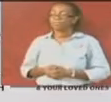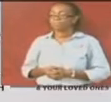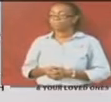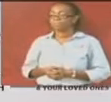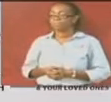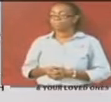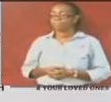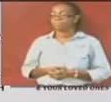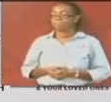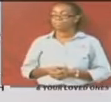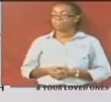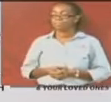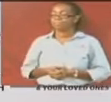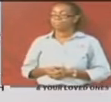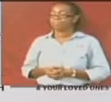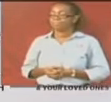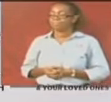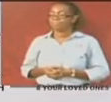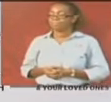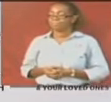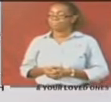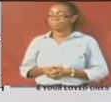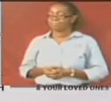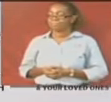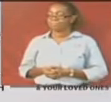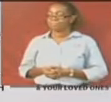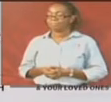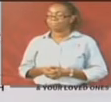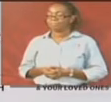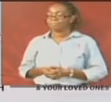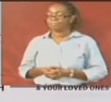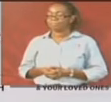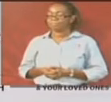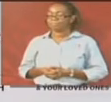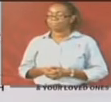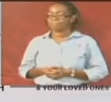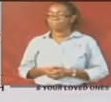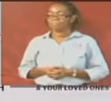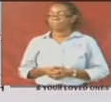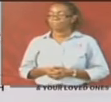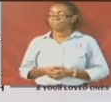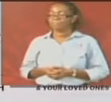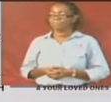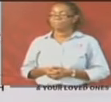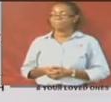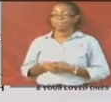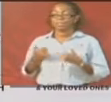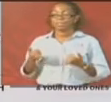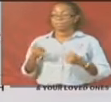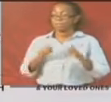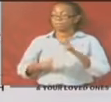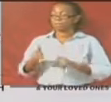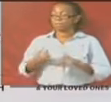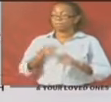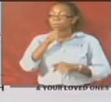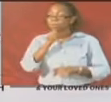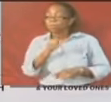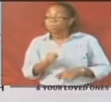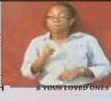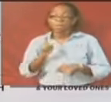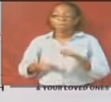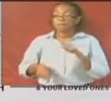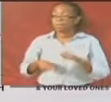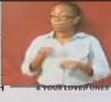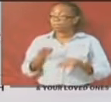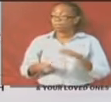Thank you very much. Okay, I'll take the second question. Now, shut-ins and other such vulnerable